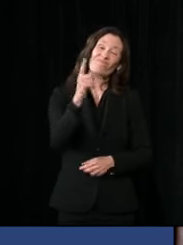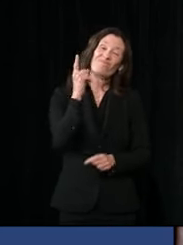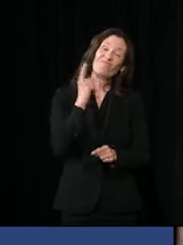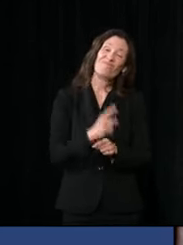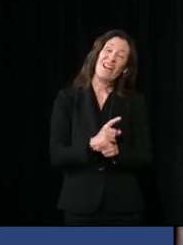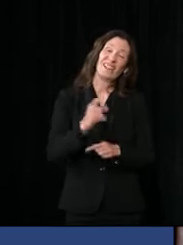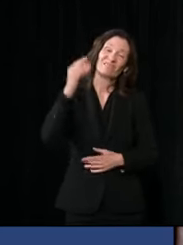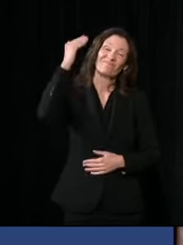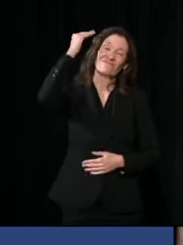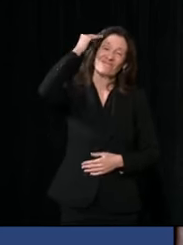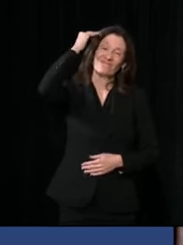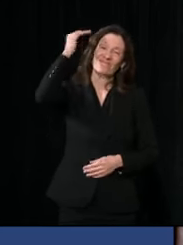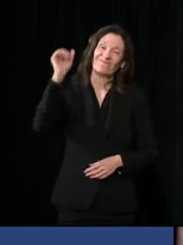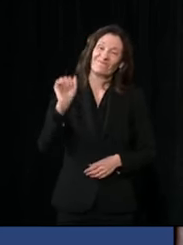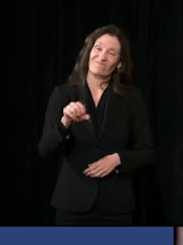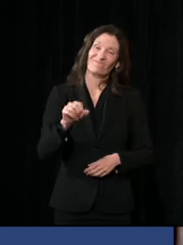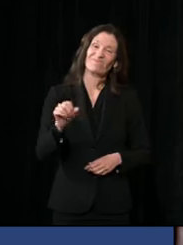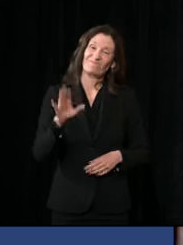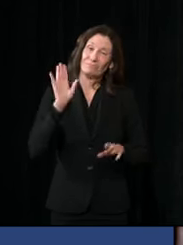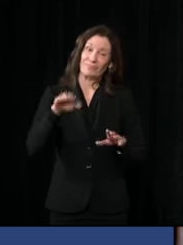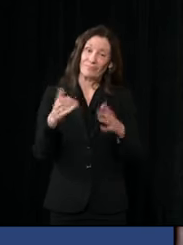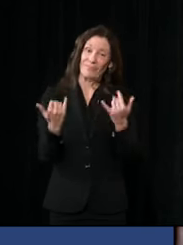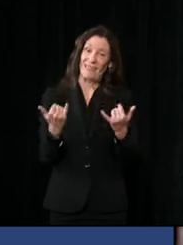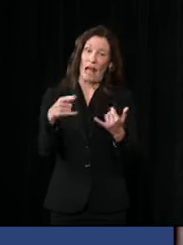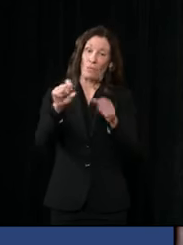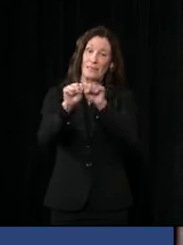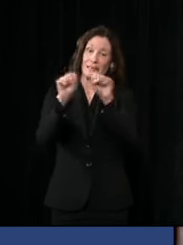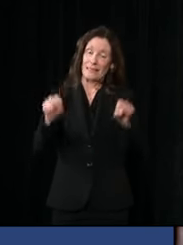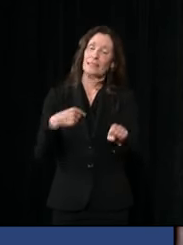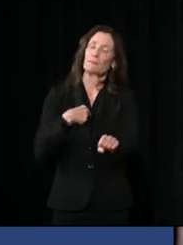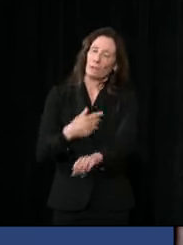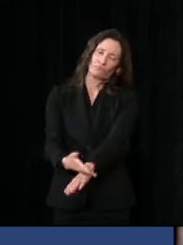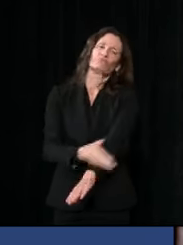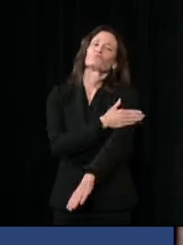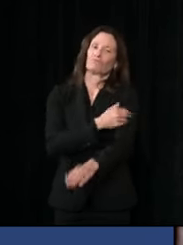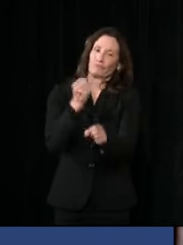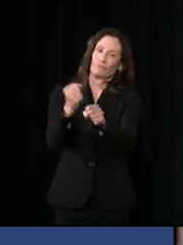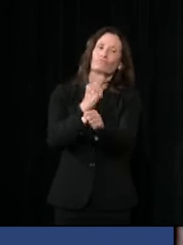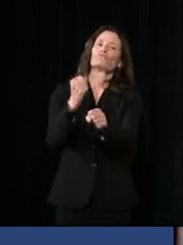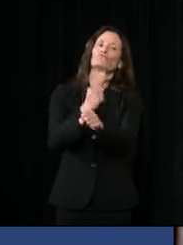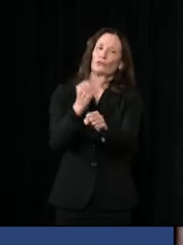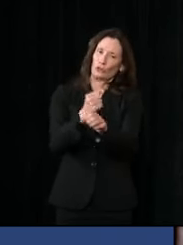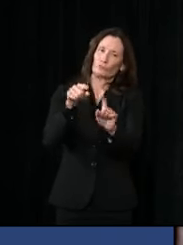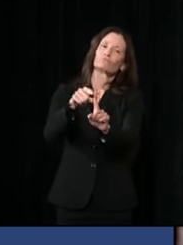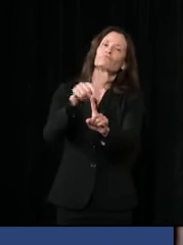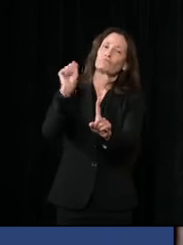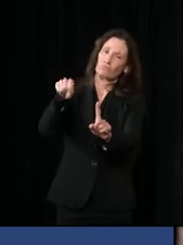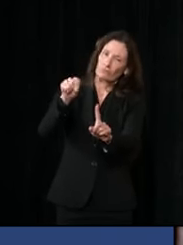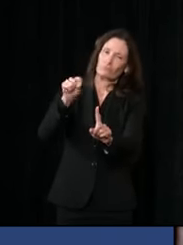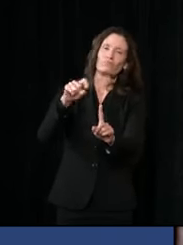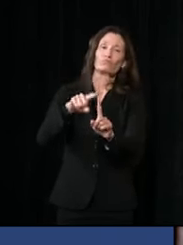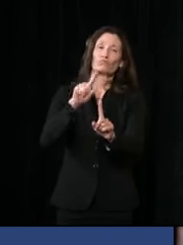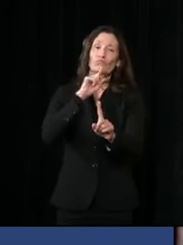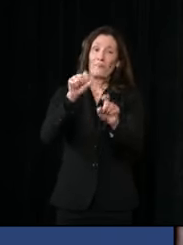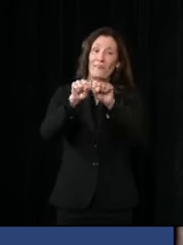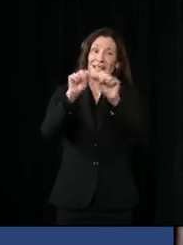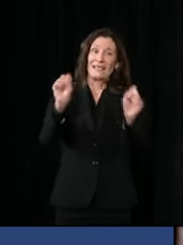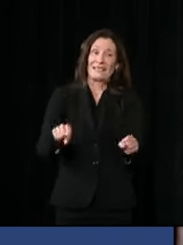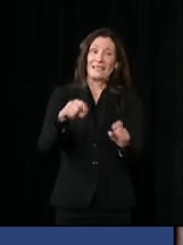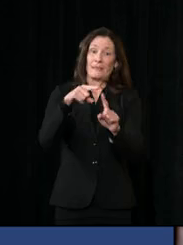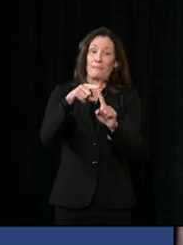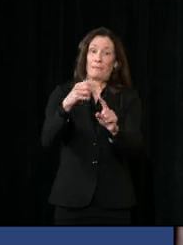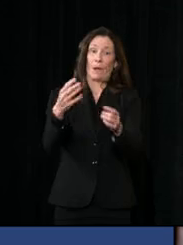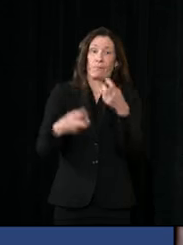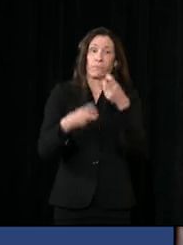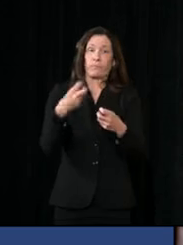problem is that we've had a huge influx. At this point, 1.45 million initial